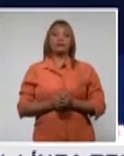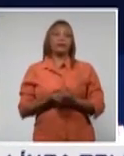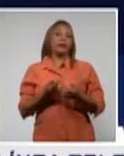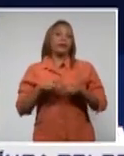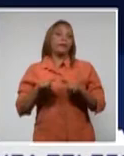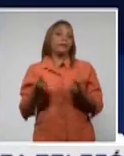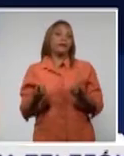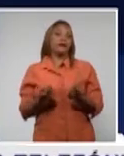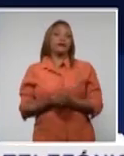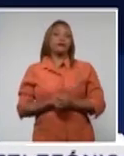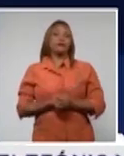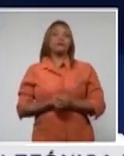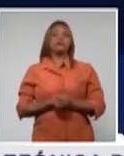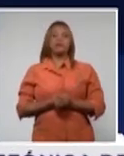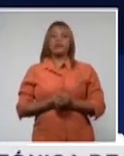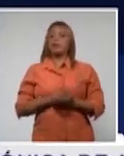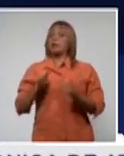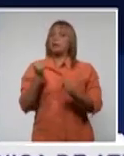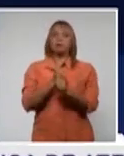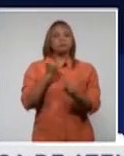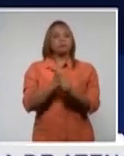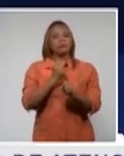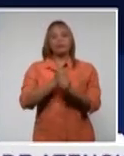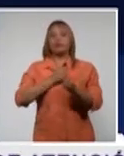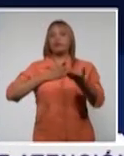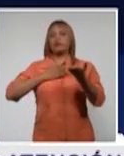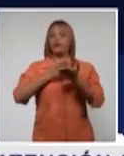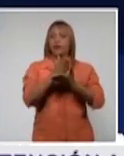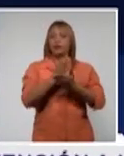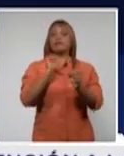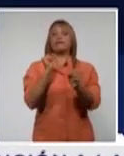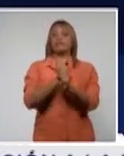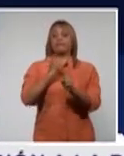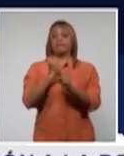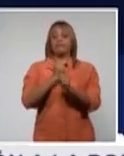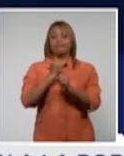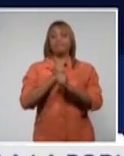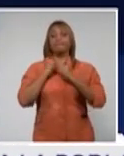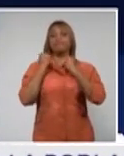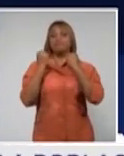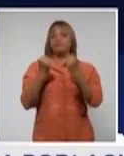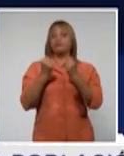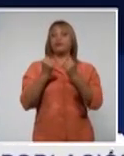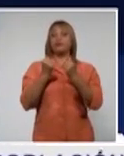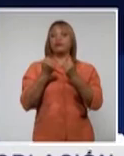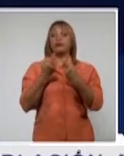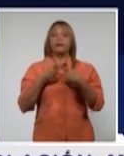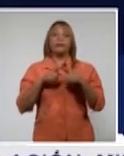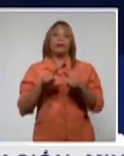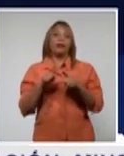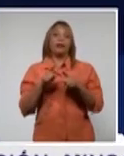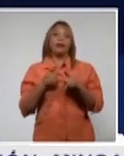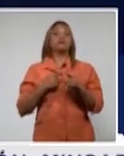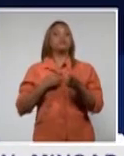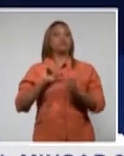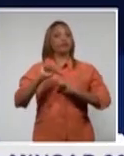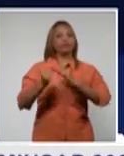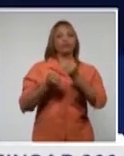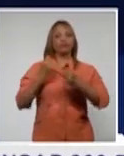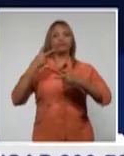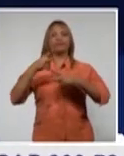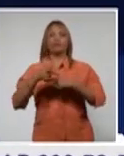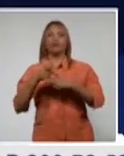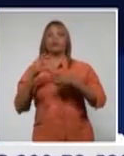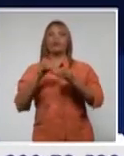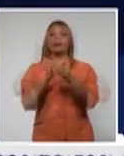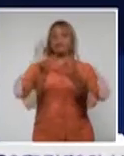But we are working hard and will continue doing so in order to control these episodes, and we are confident